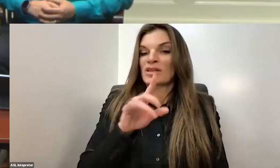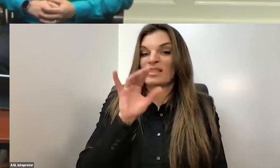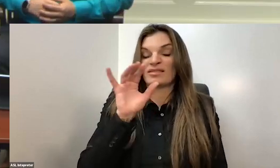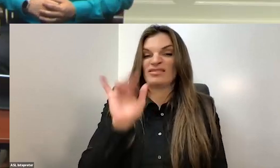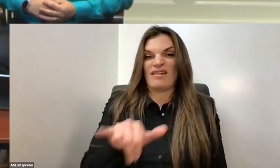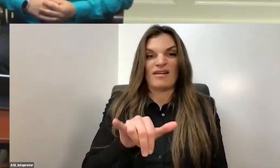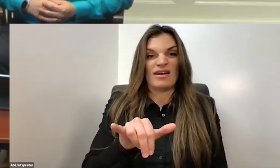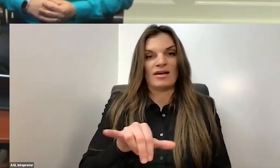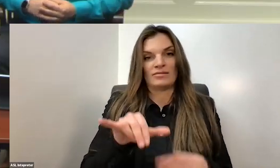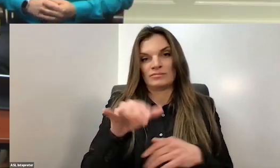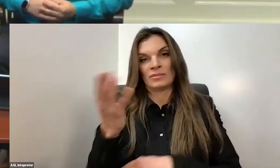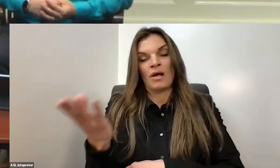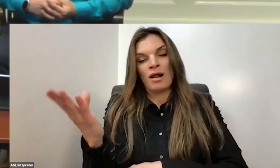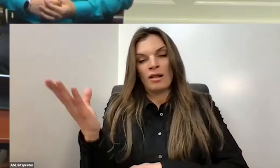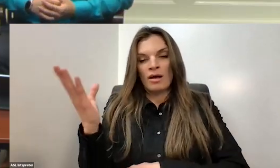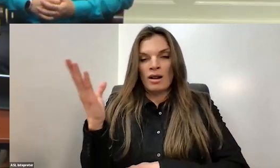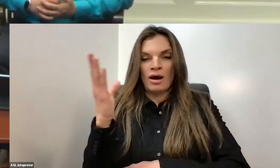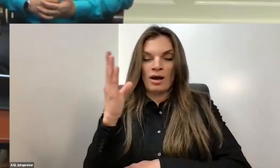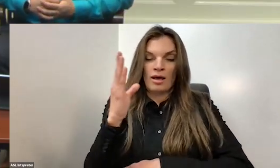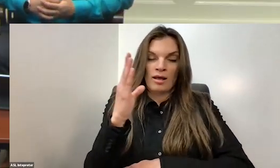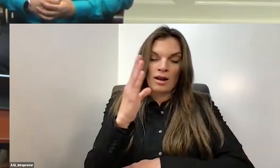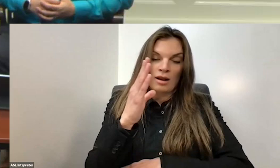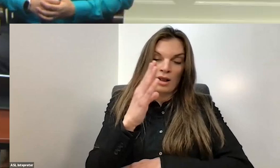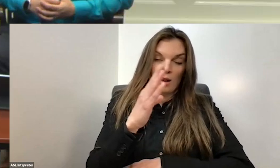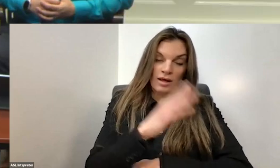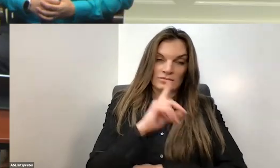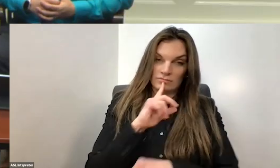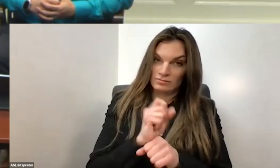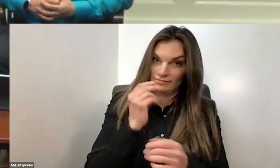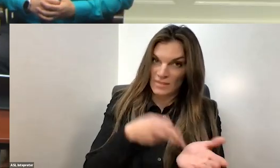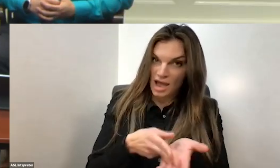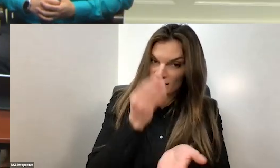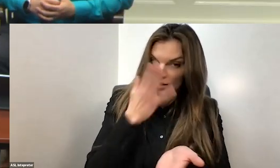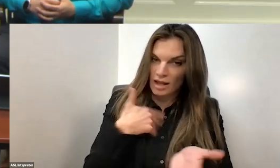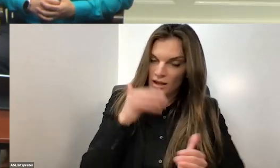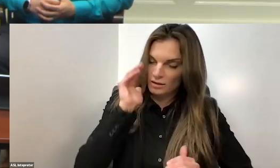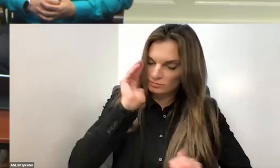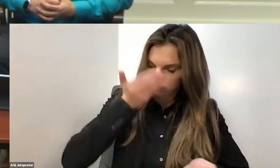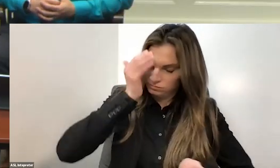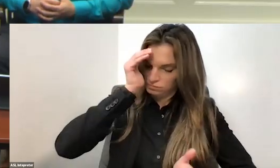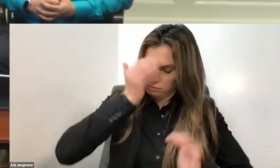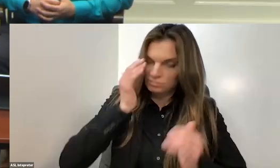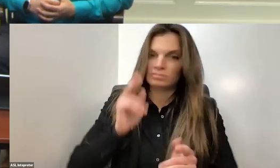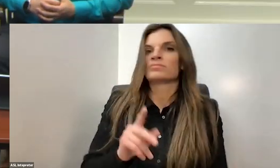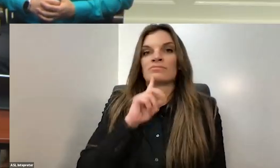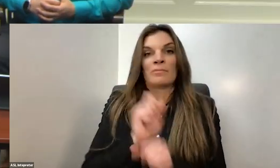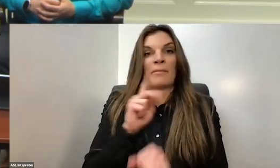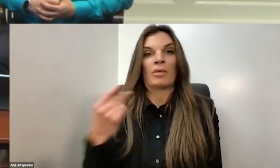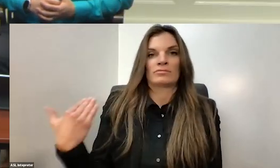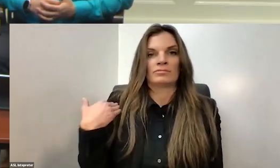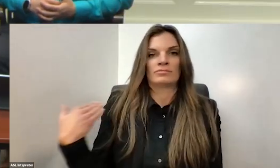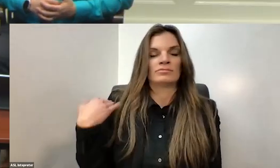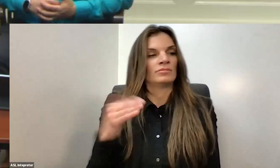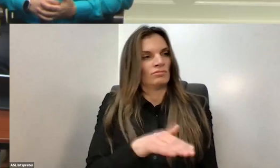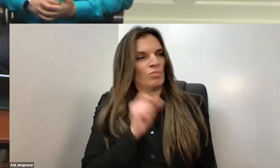was nodding off at the kickoff of the meetup, and people were having to tap me on the shoulder to keep me awake.